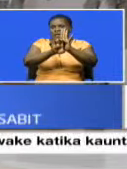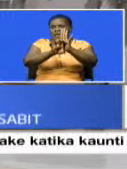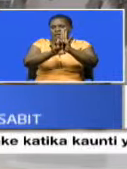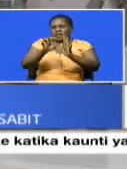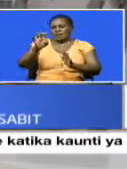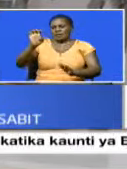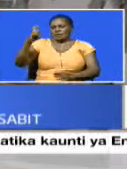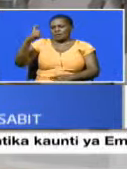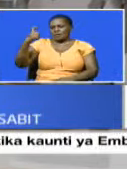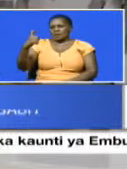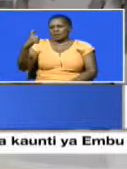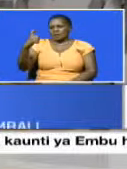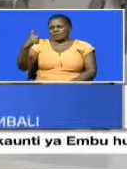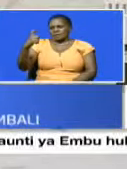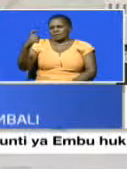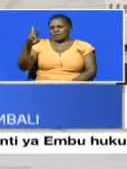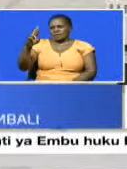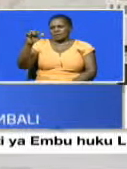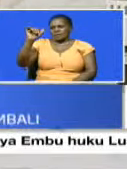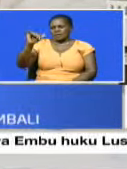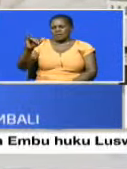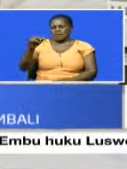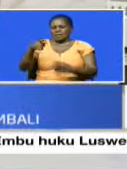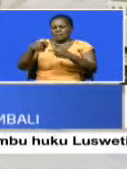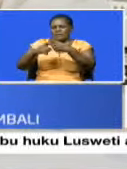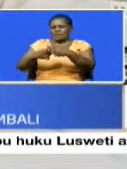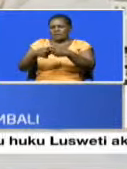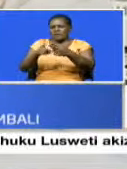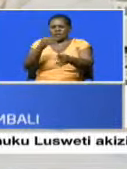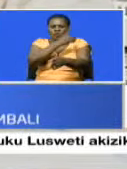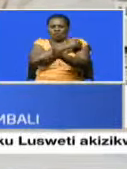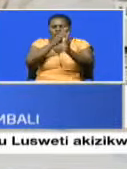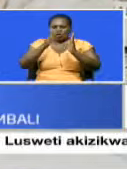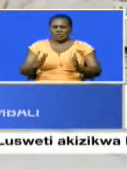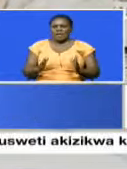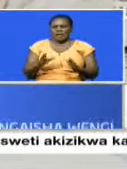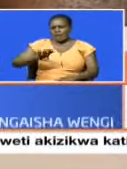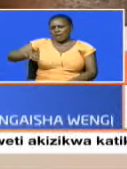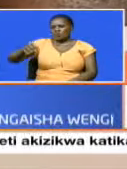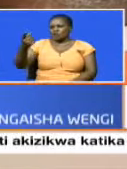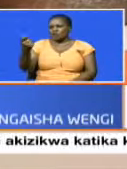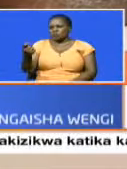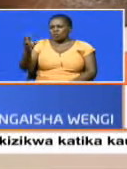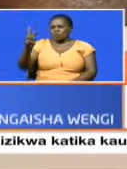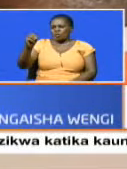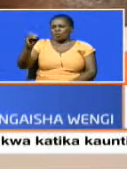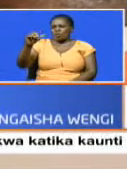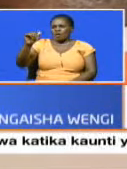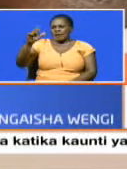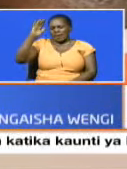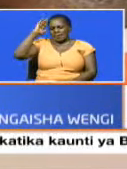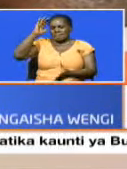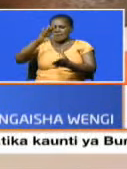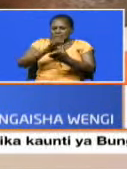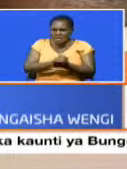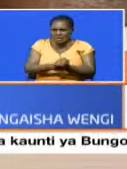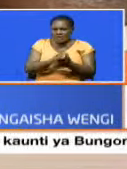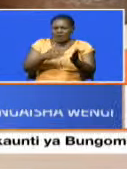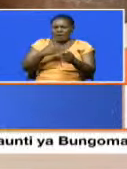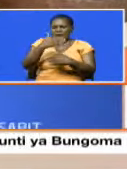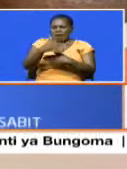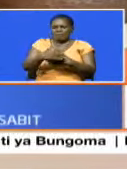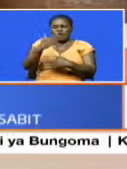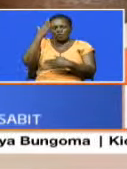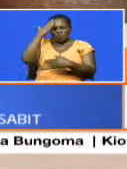x-ray machines were lacking. Madaktari katika hospitali ya rufaa ya kaunti ndogo ya Moyale wana imani kwamba baada ya